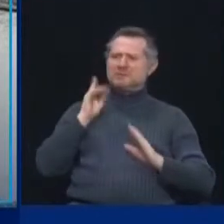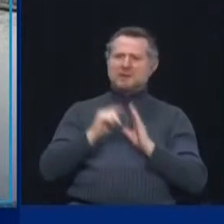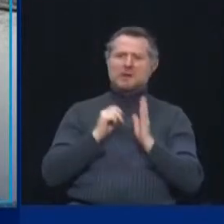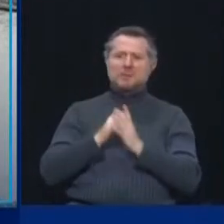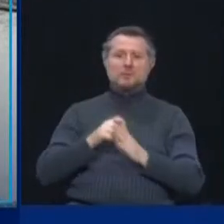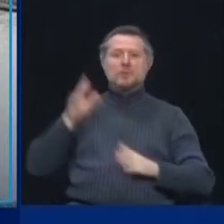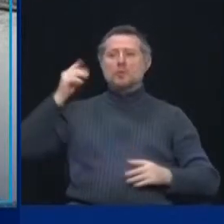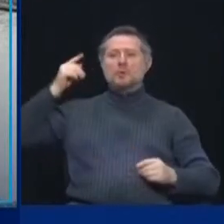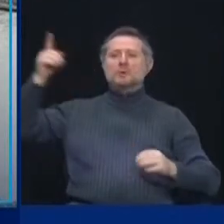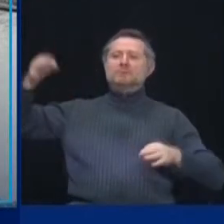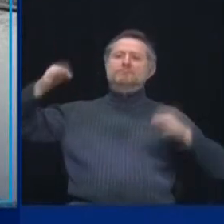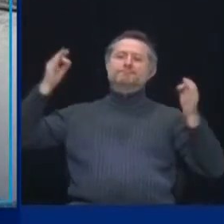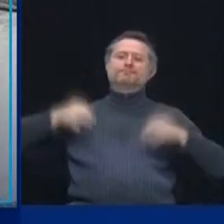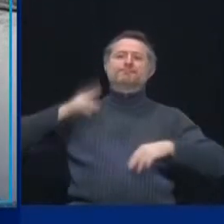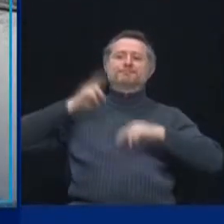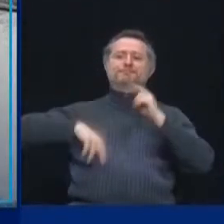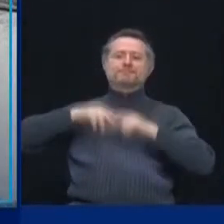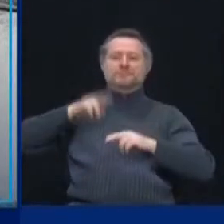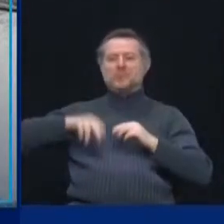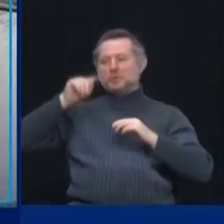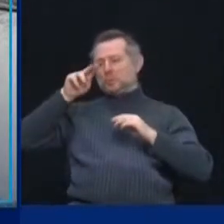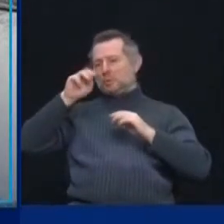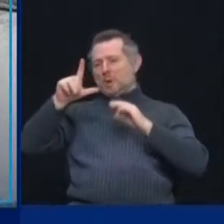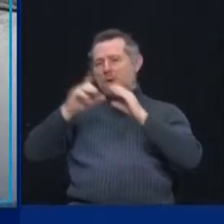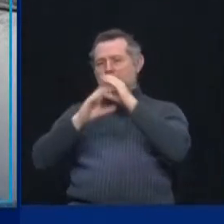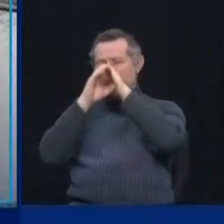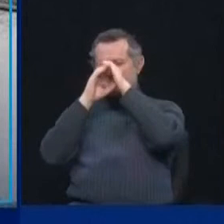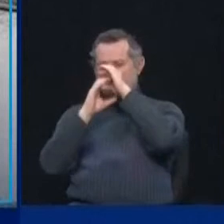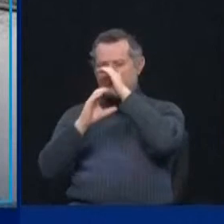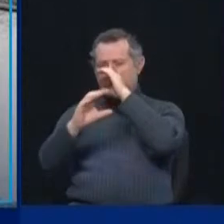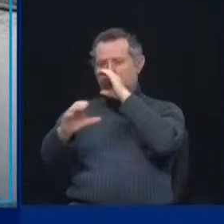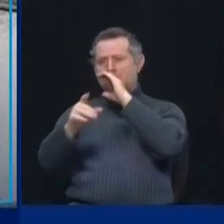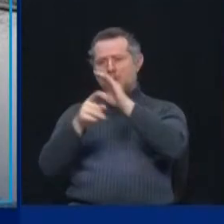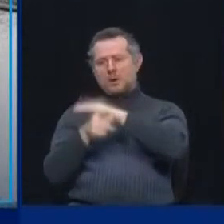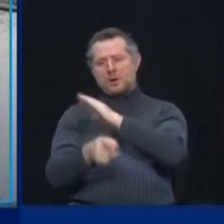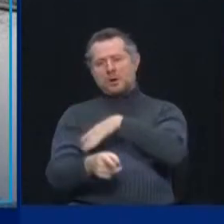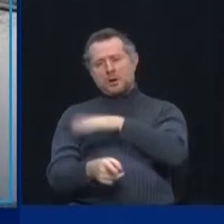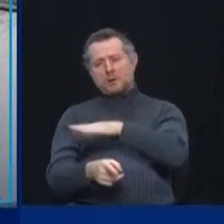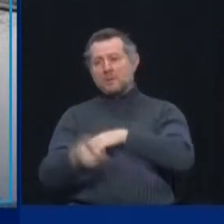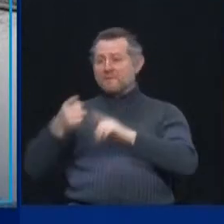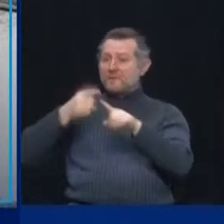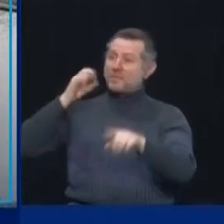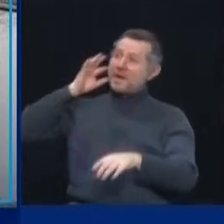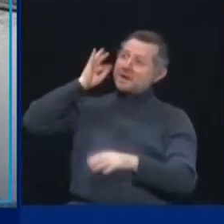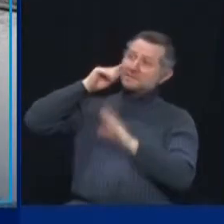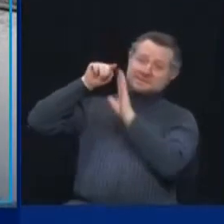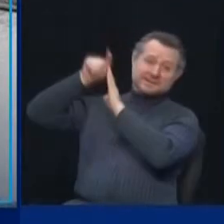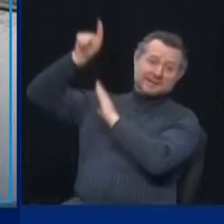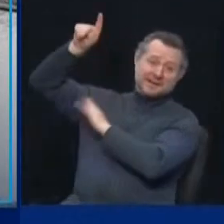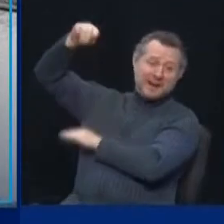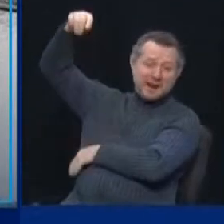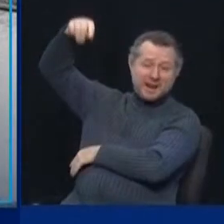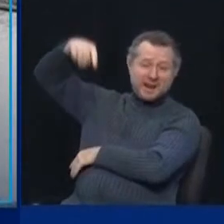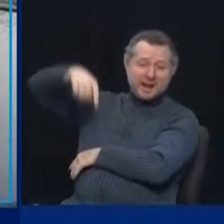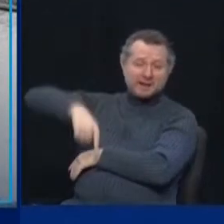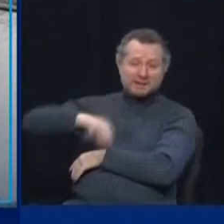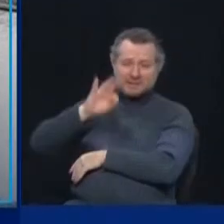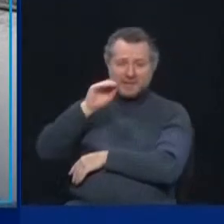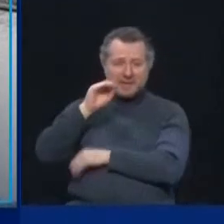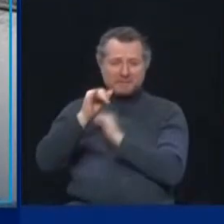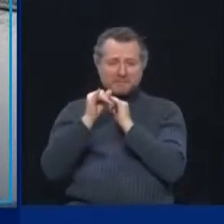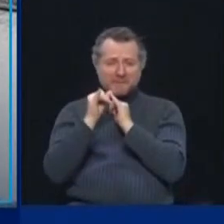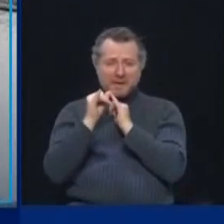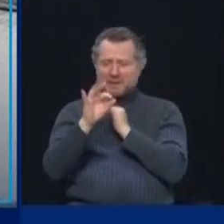tunnel from the Catskills to New York City, 90 miles long in